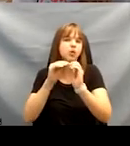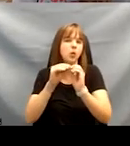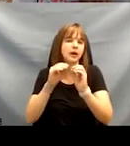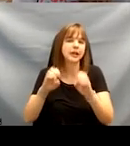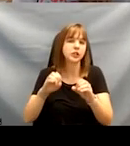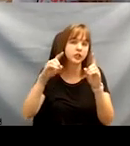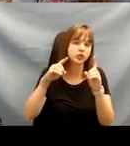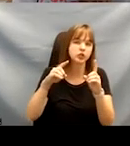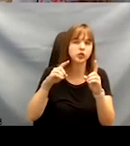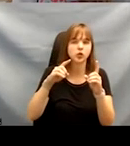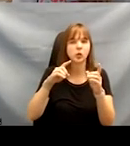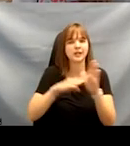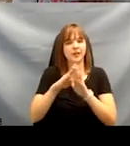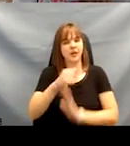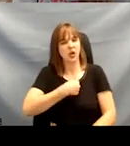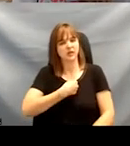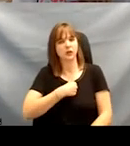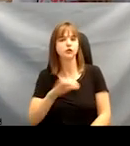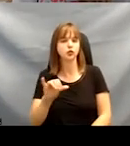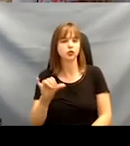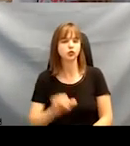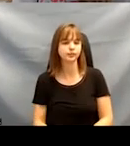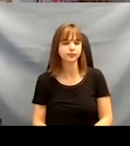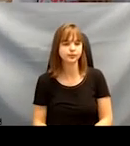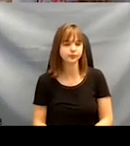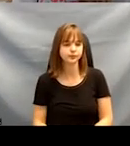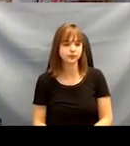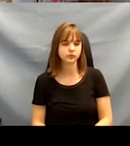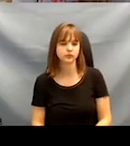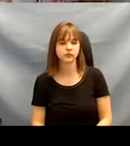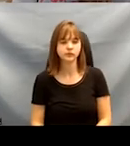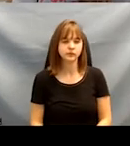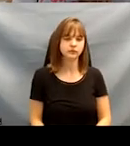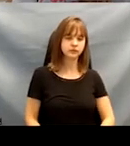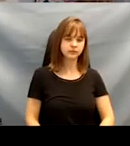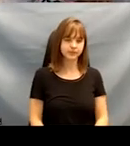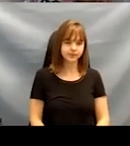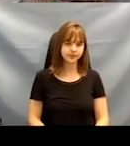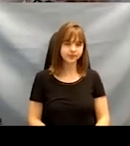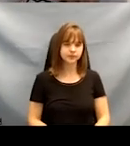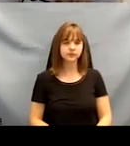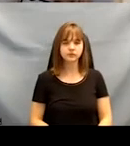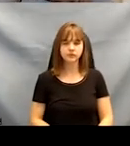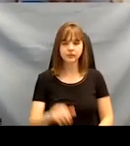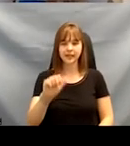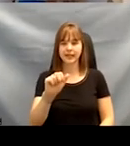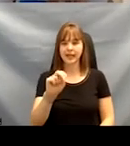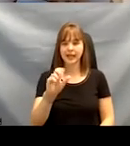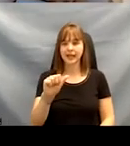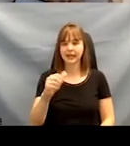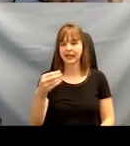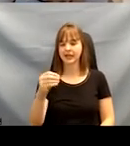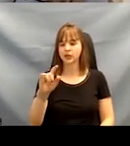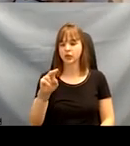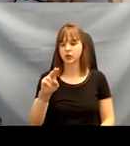that are valuable for us. Okay, thank you. And Anna and Yuting, you actually expanded.